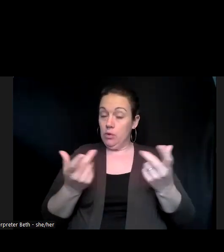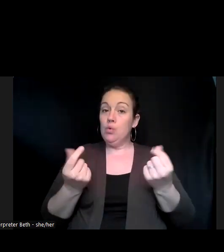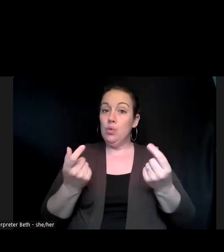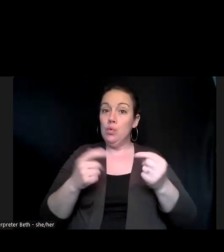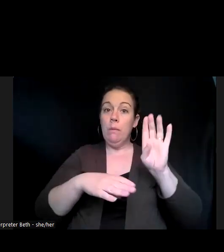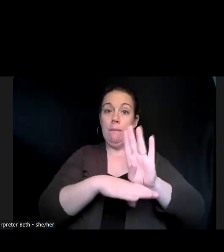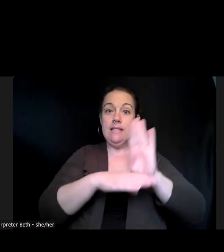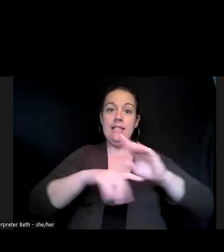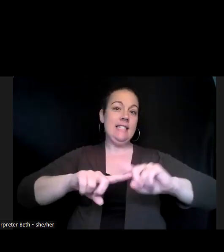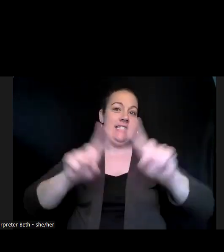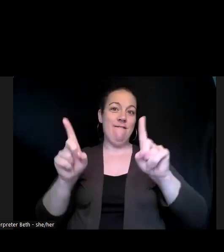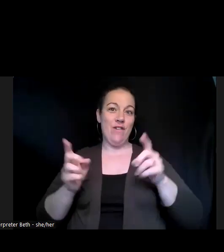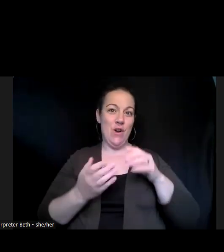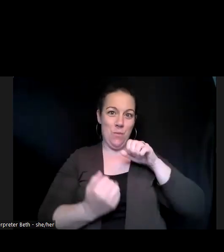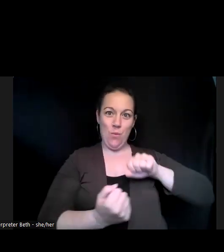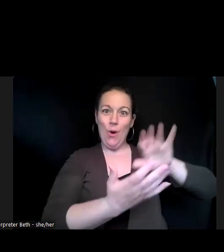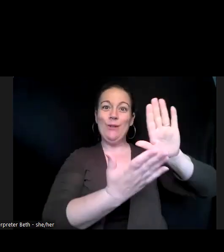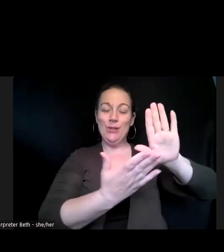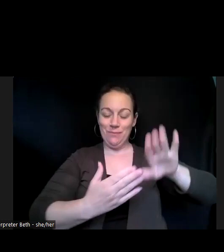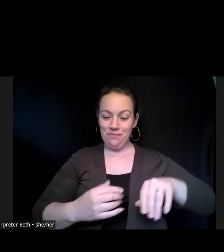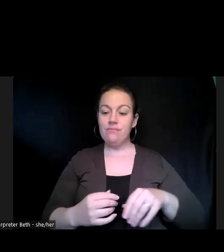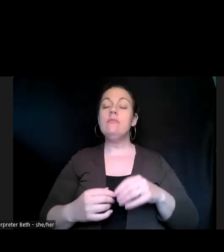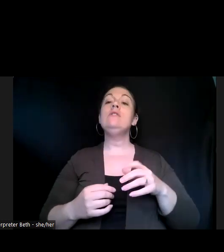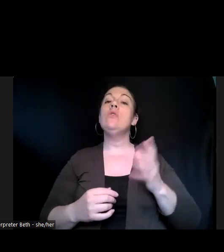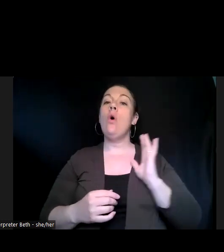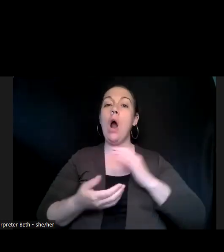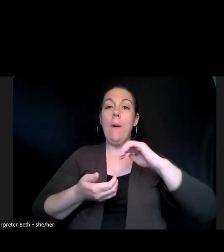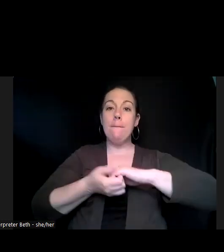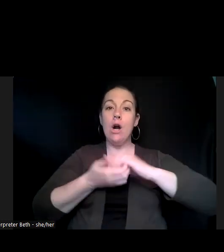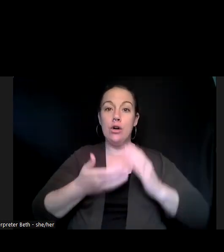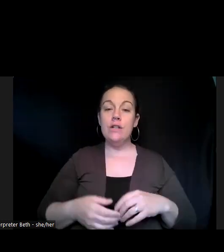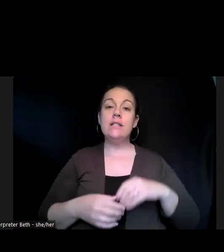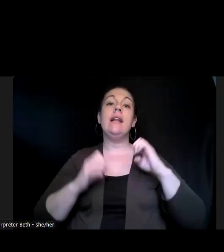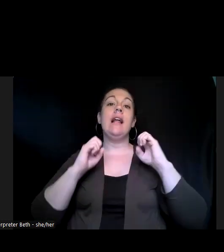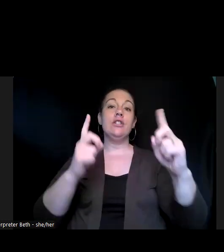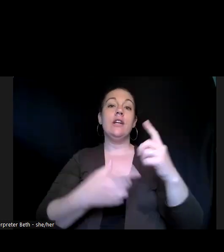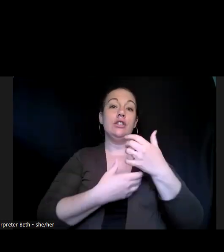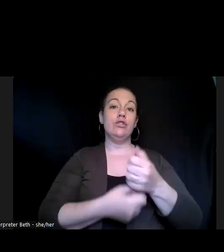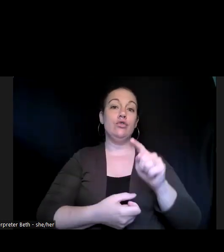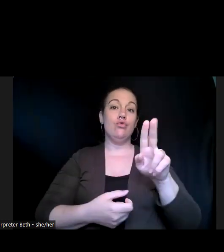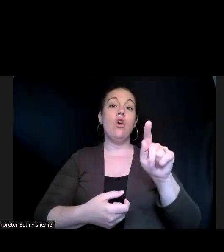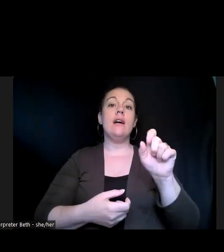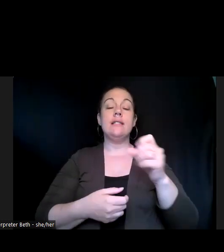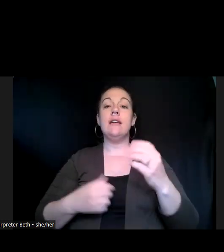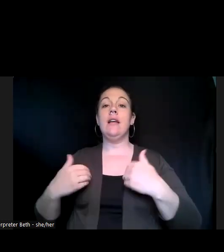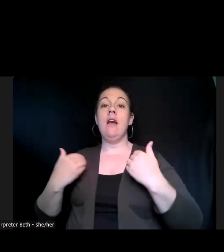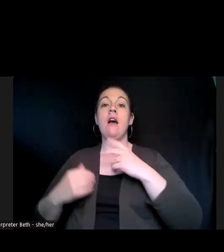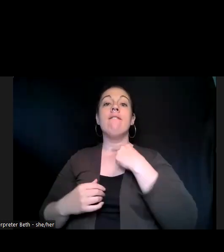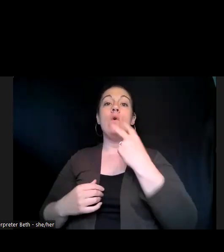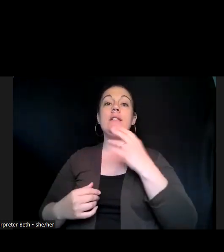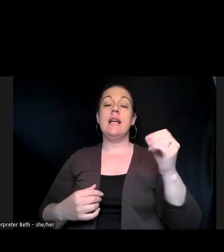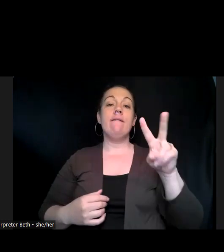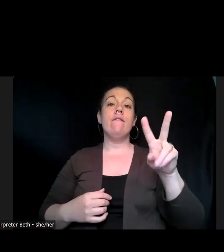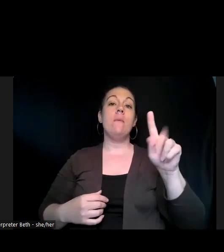way. Over the next hour, we will hear from our partners at the Education Trust, Young Voices, and the Vermont NEA. We